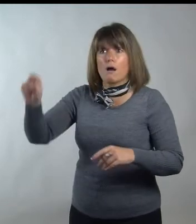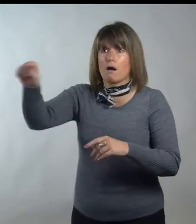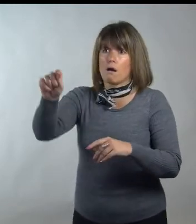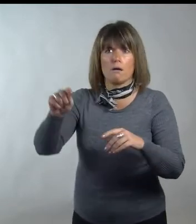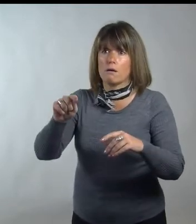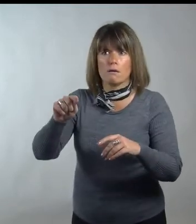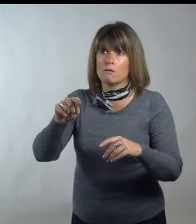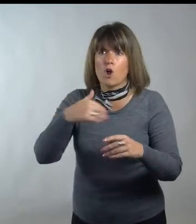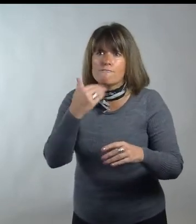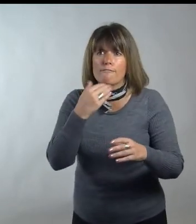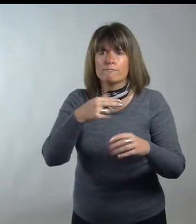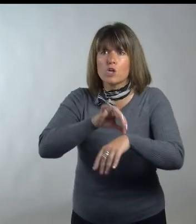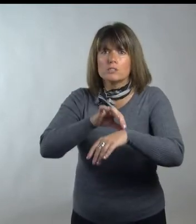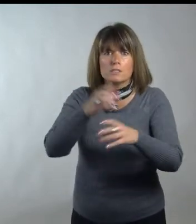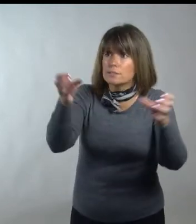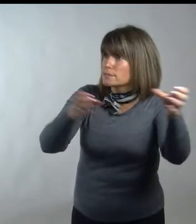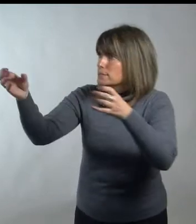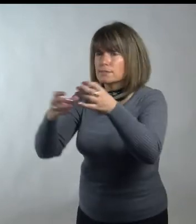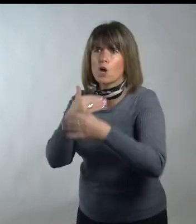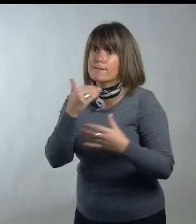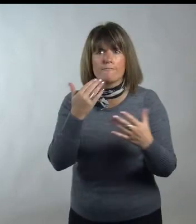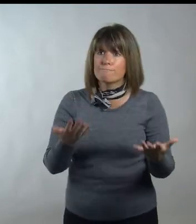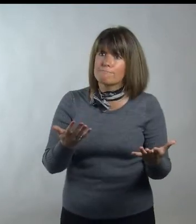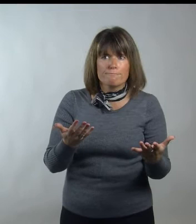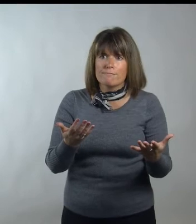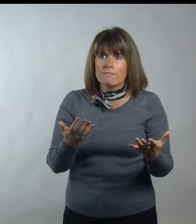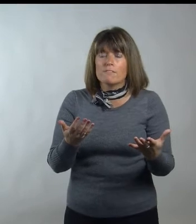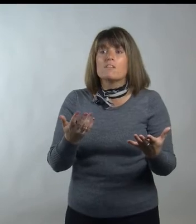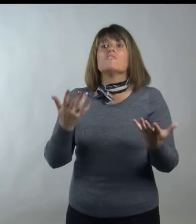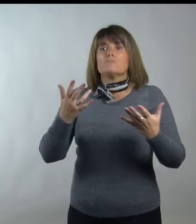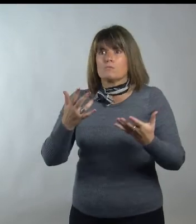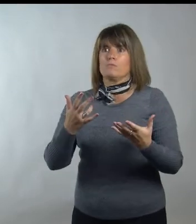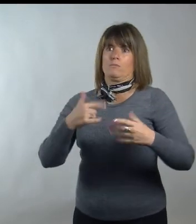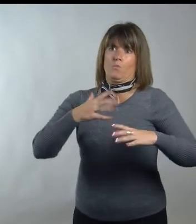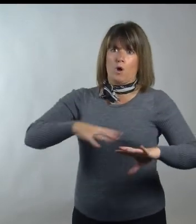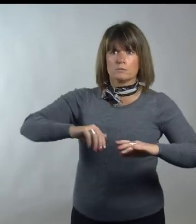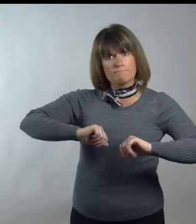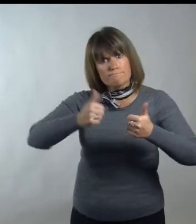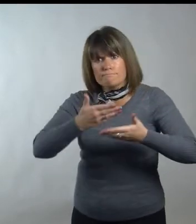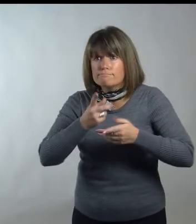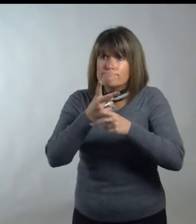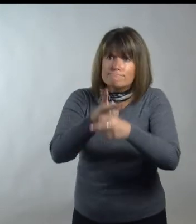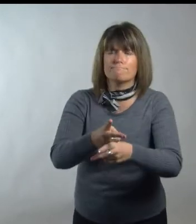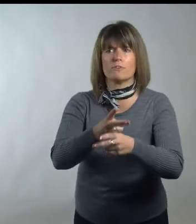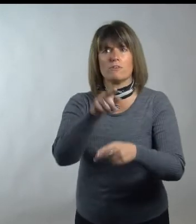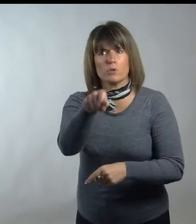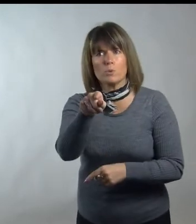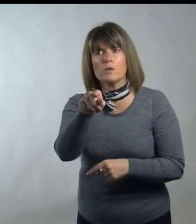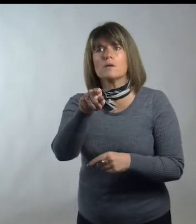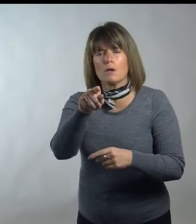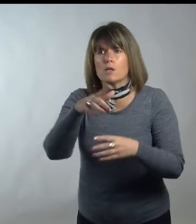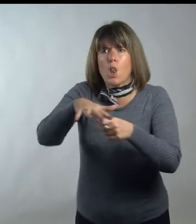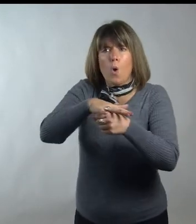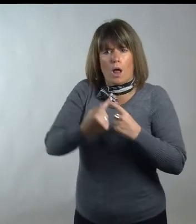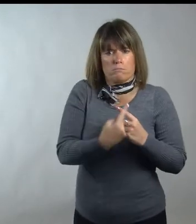So although we want to provide care for you as locally as possible, a small number of our services need to be brought together into 4 or 5 regional